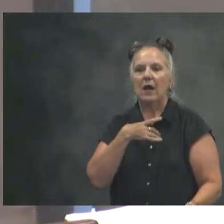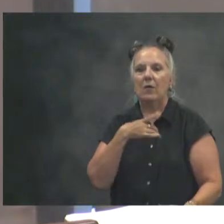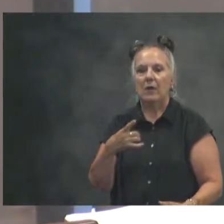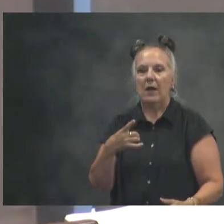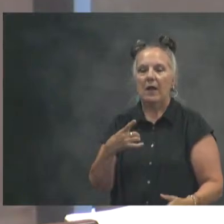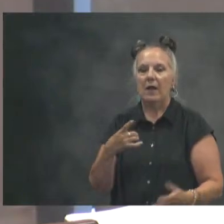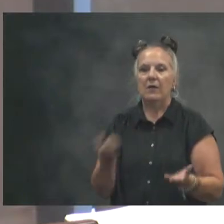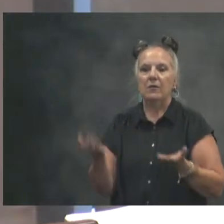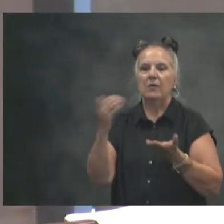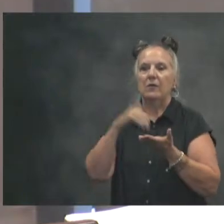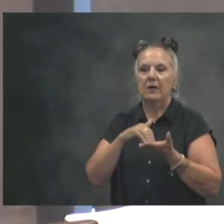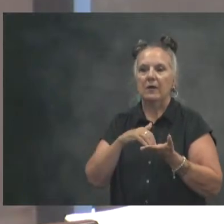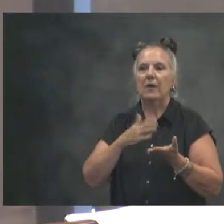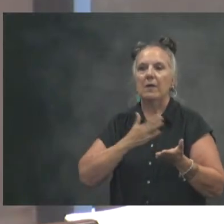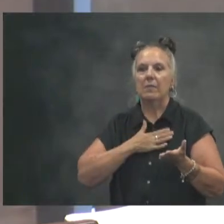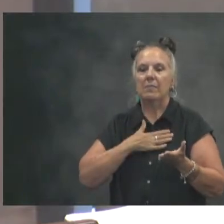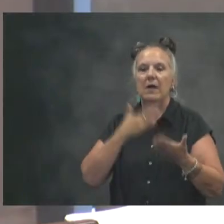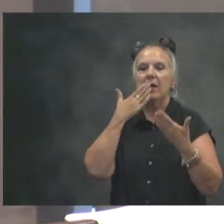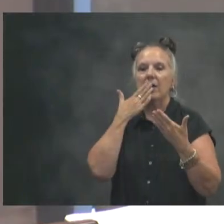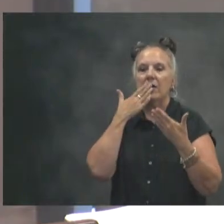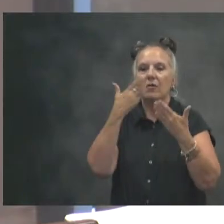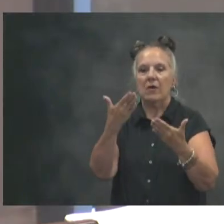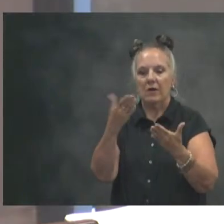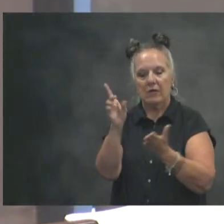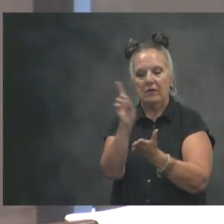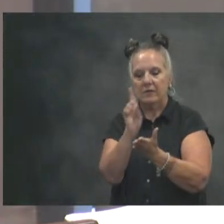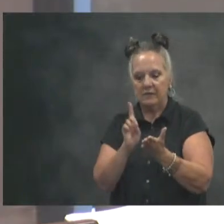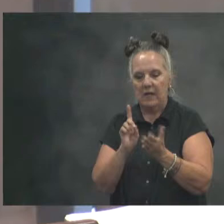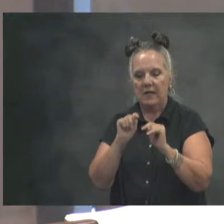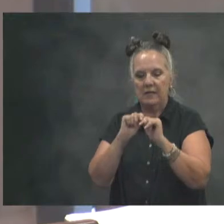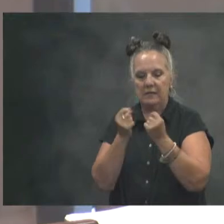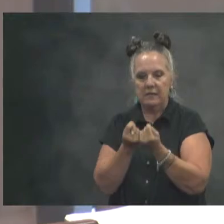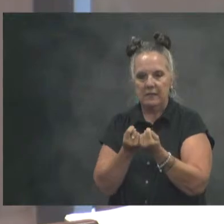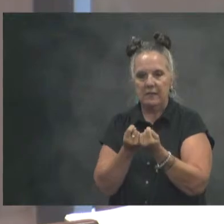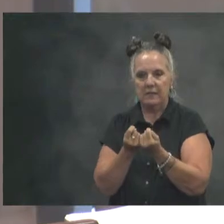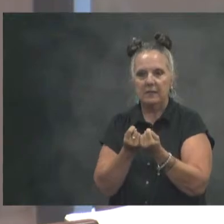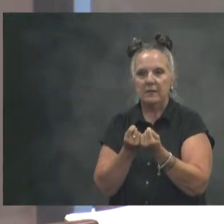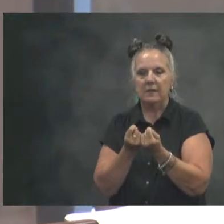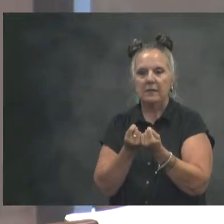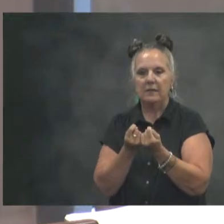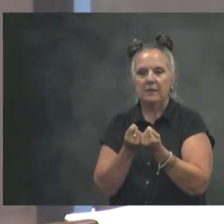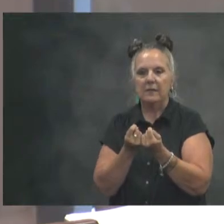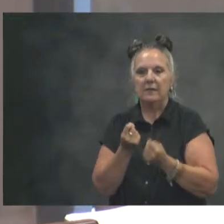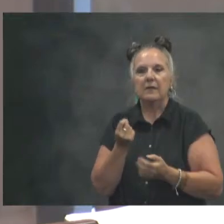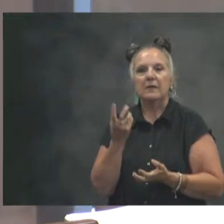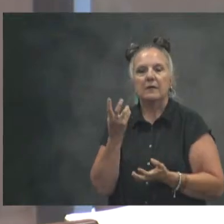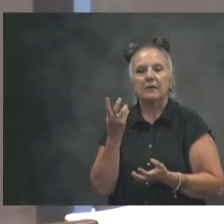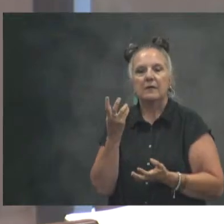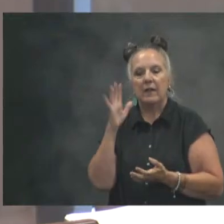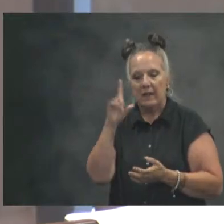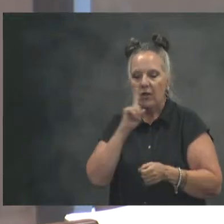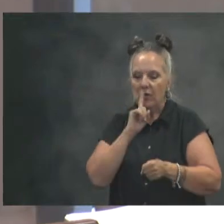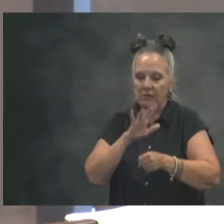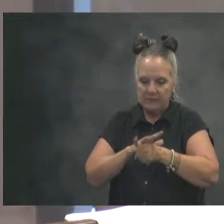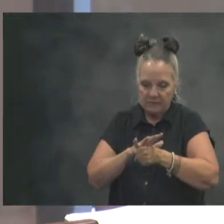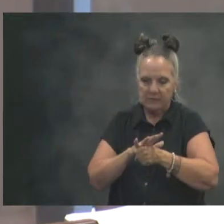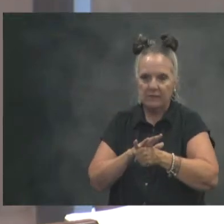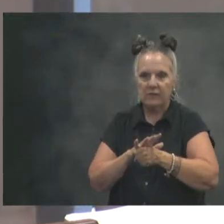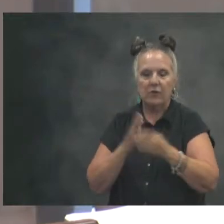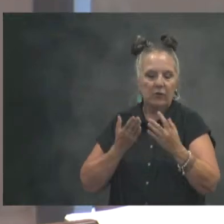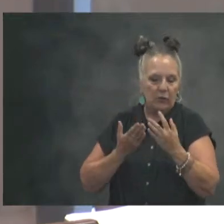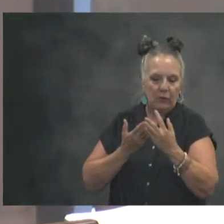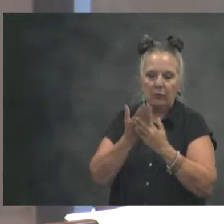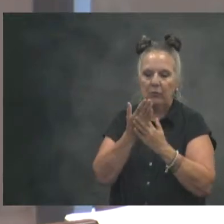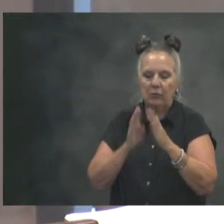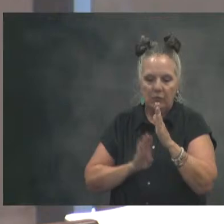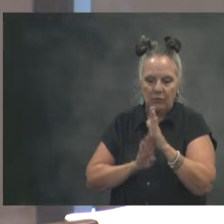extend my gratitude to our design team and our steering committee for their dedication and commitment to the development